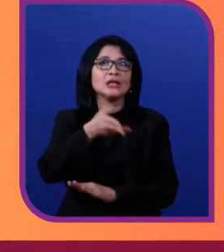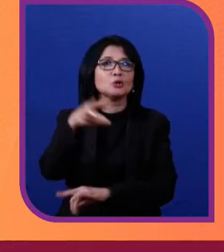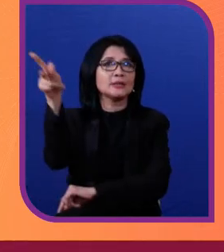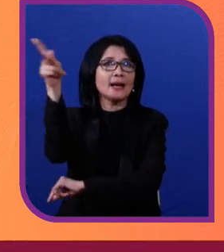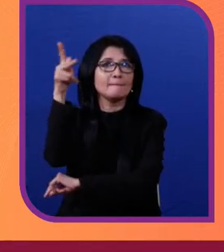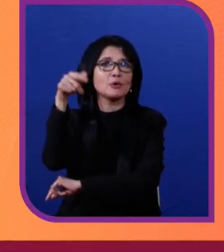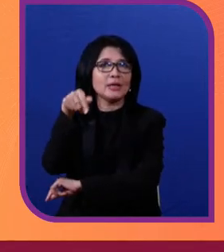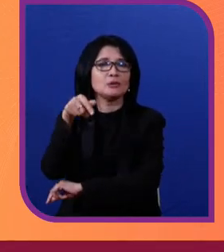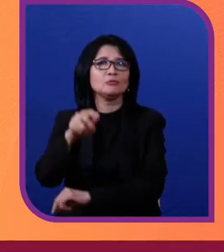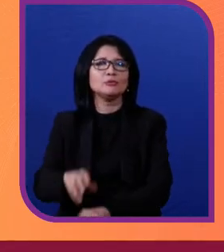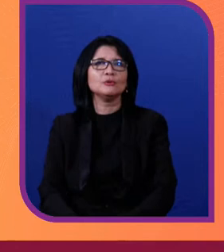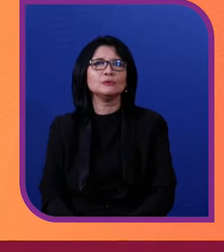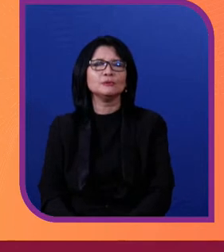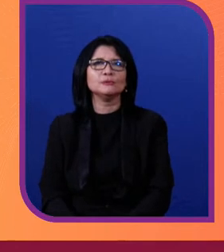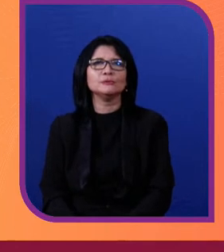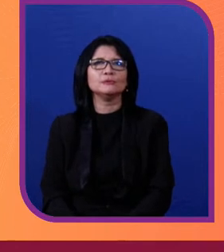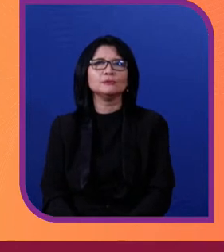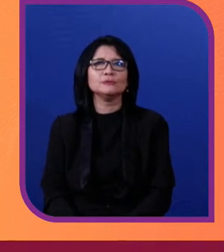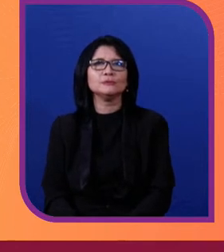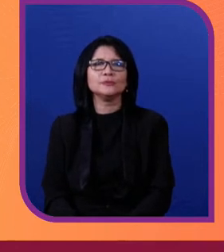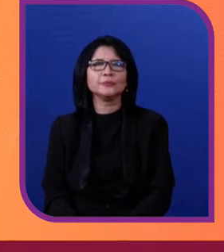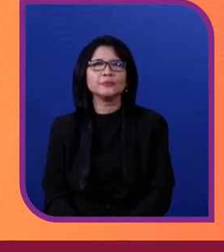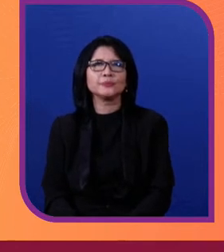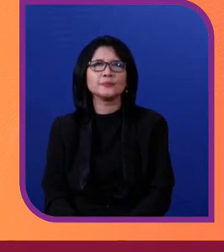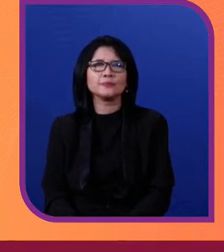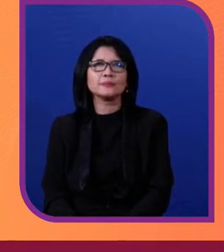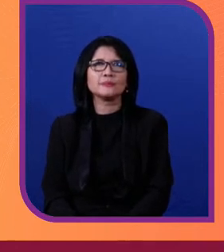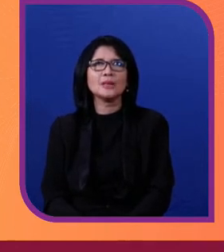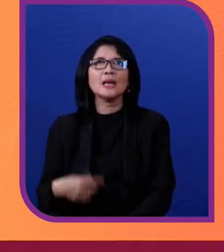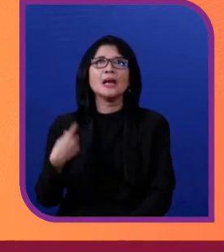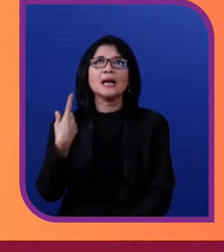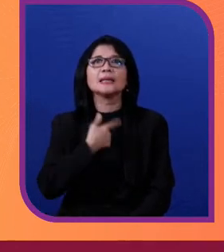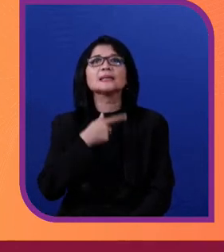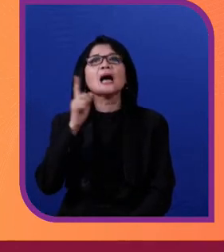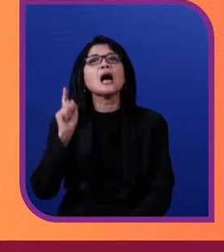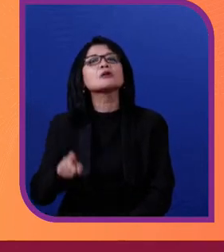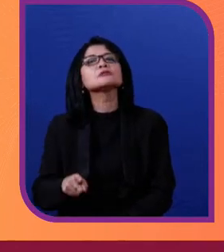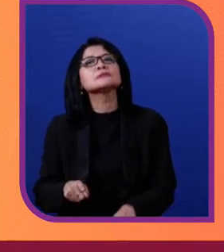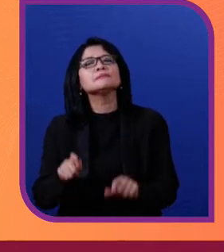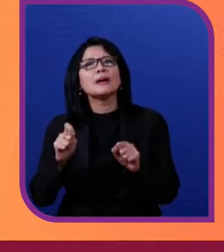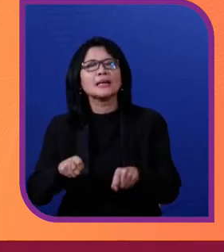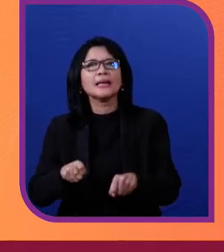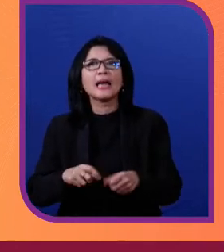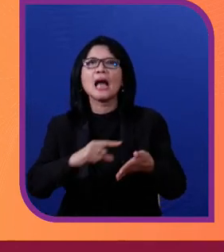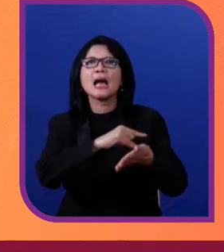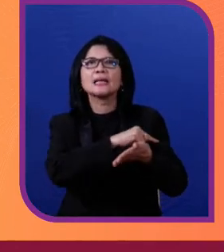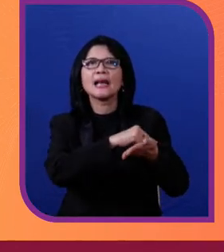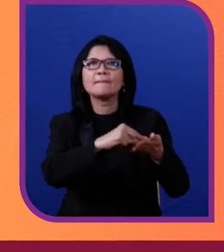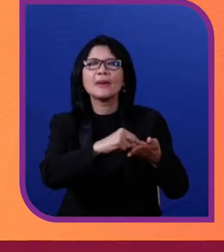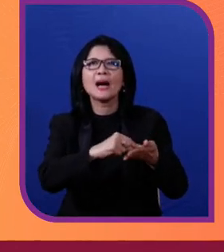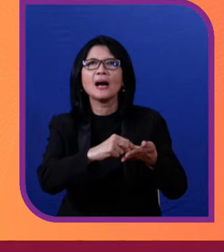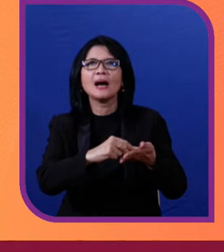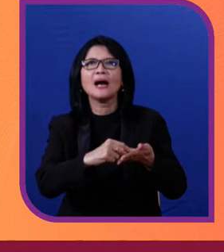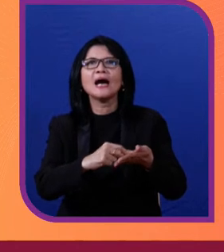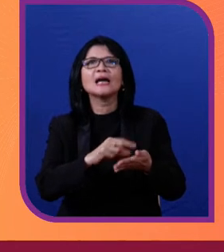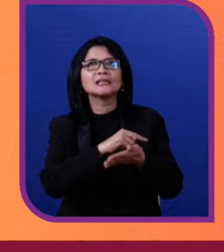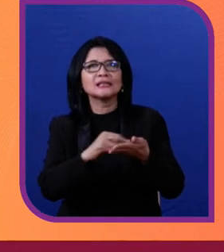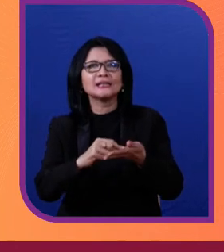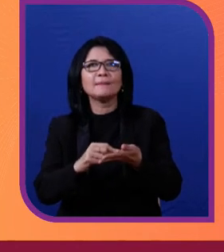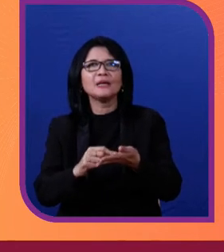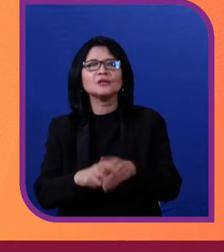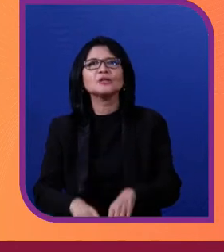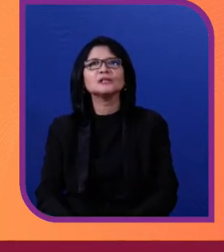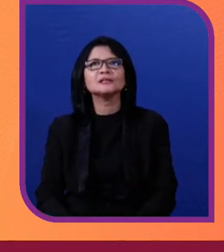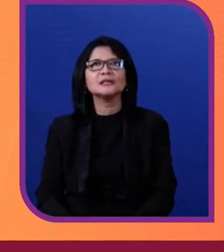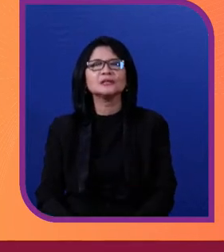sintetis sertifikat terminology imbang Endri Green Day The Second question on the water